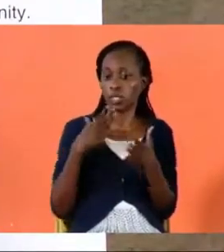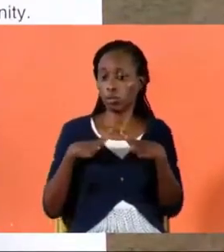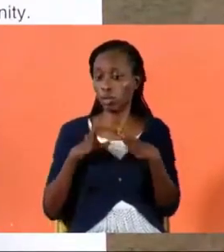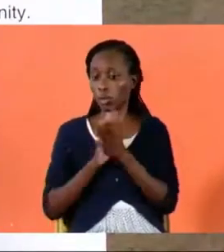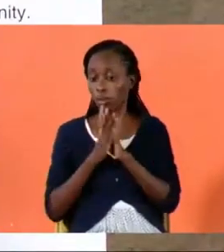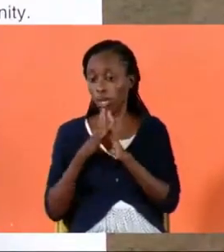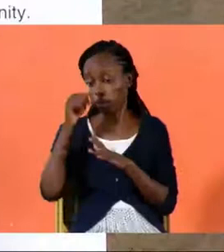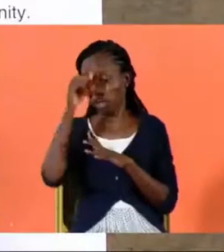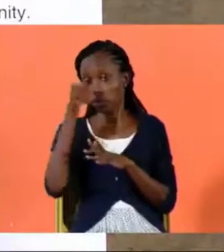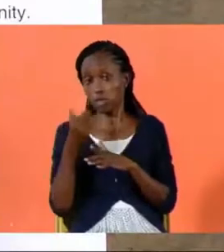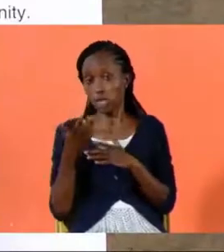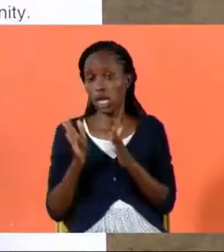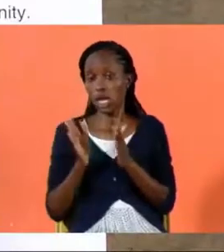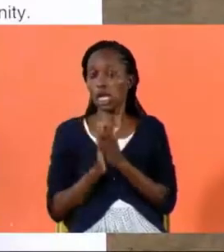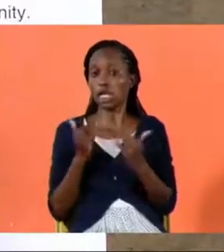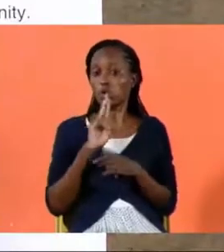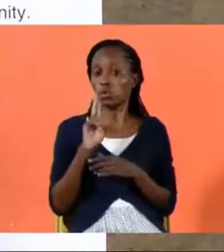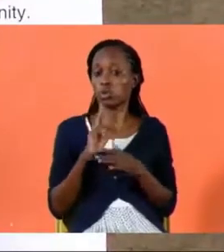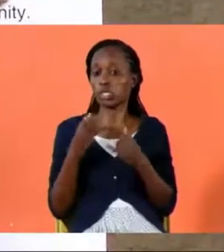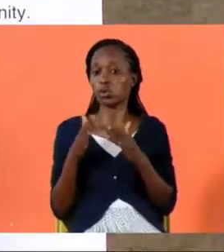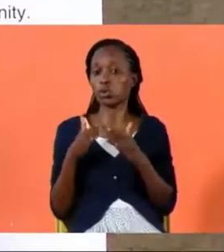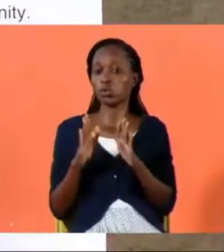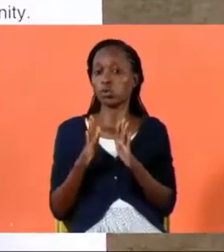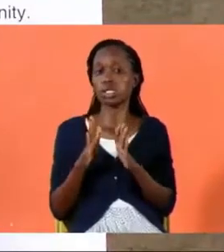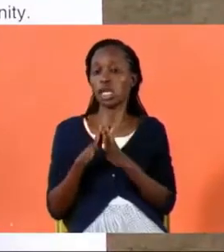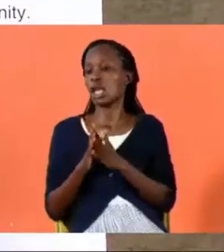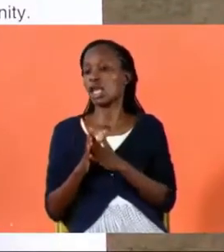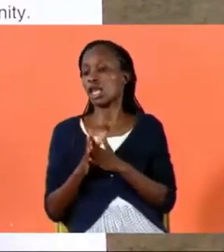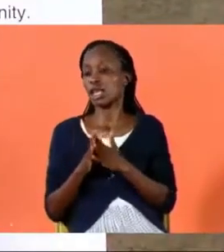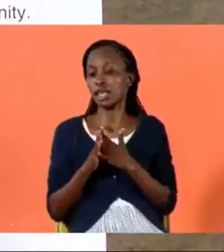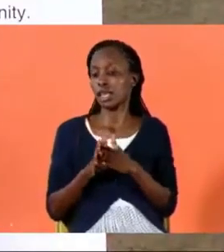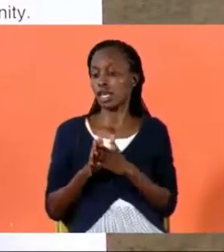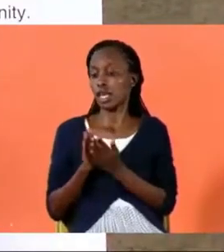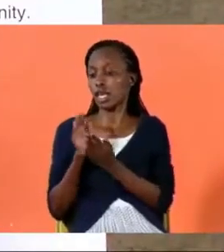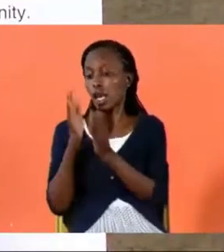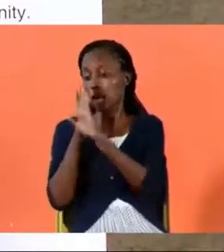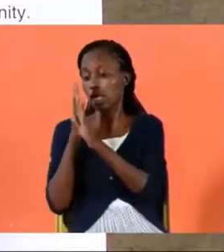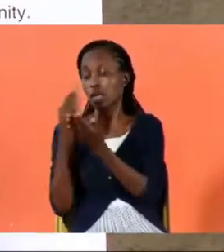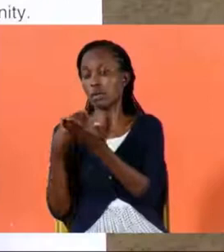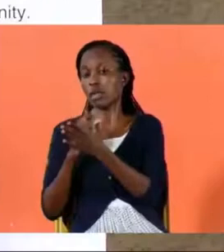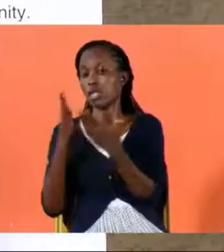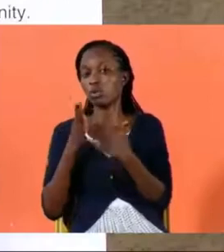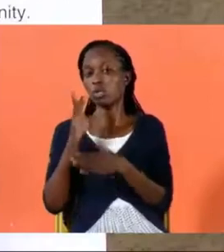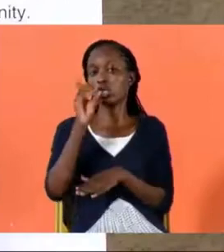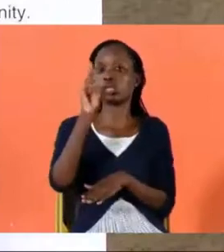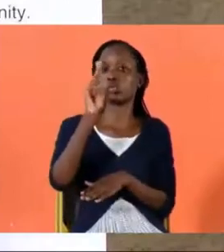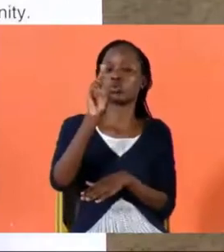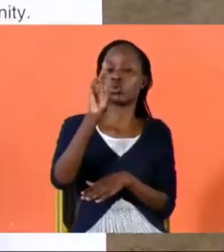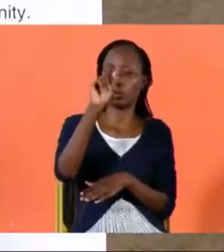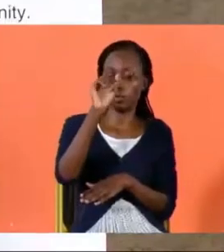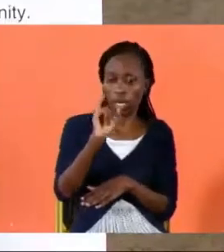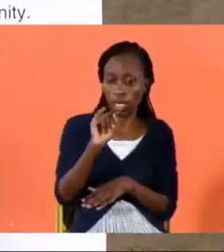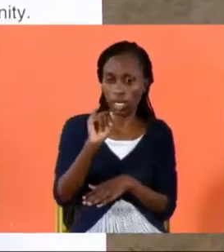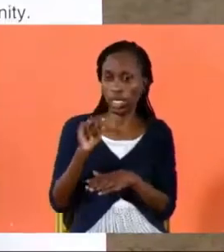very adept at using new jurisdictions like Dubai to go and hide their wealth, right? So it's understanding